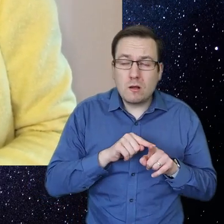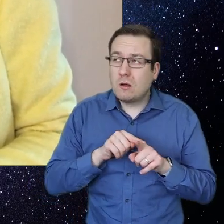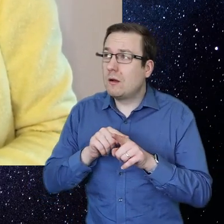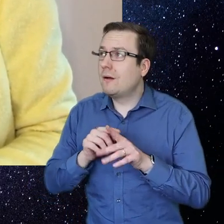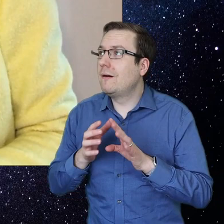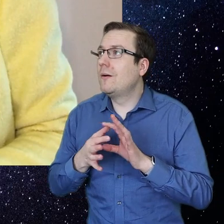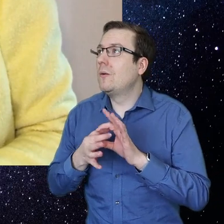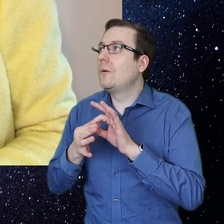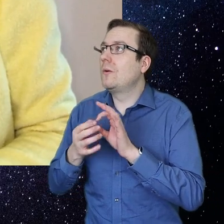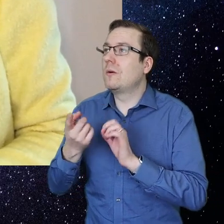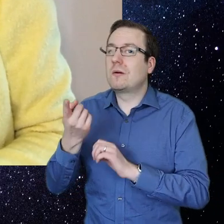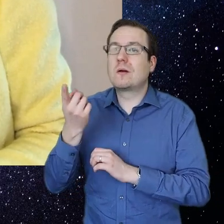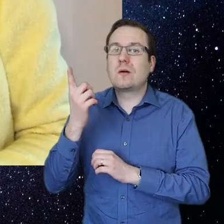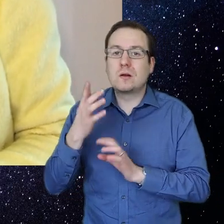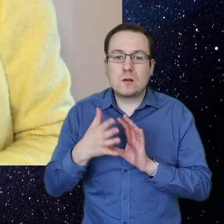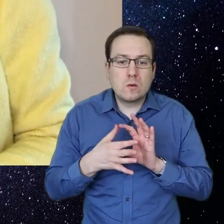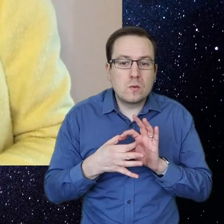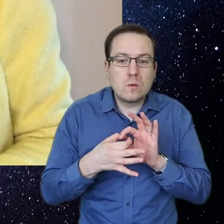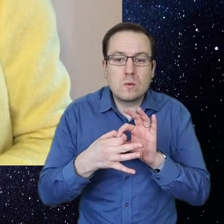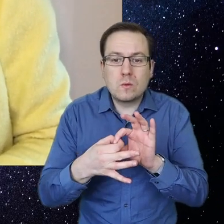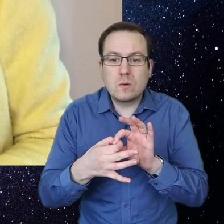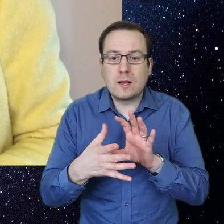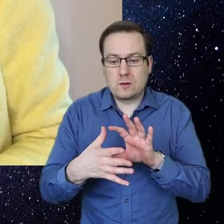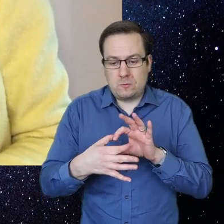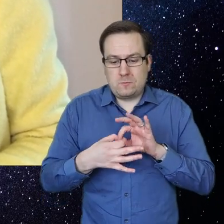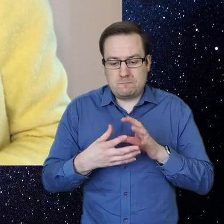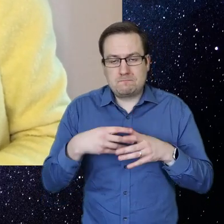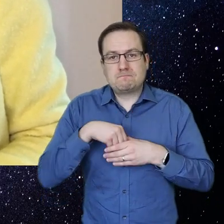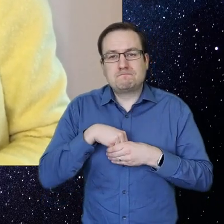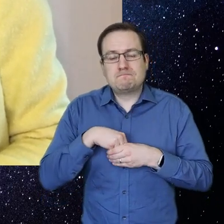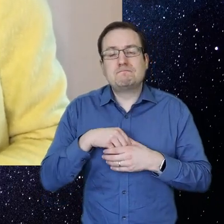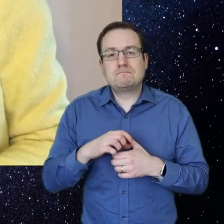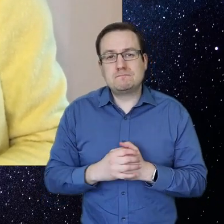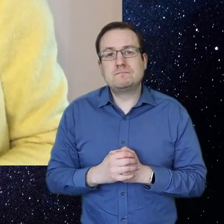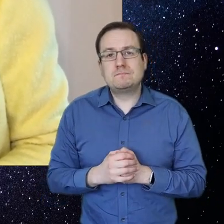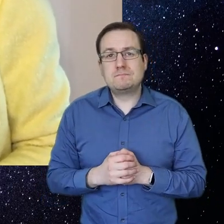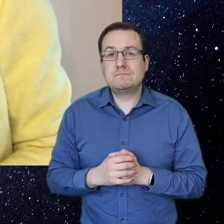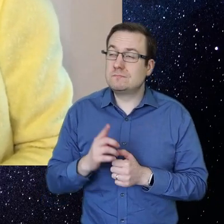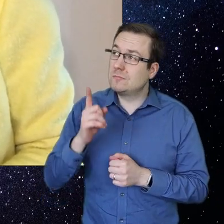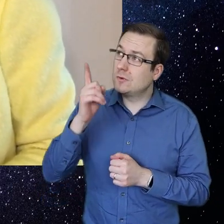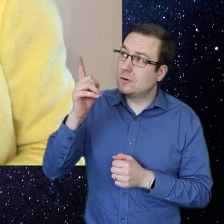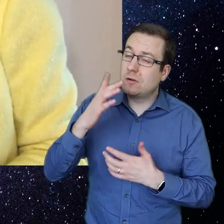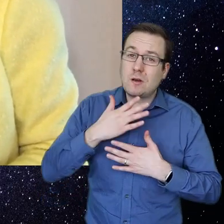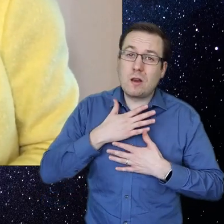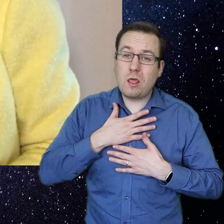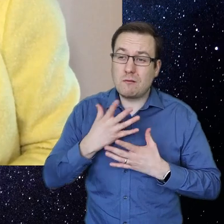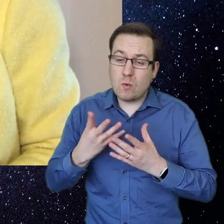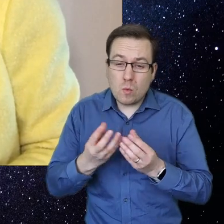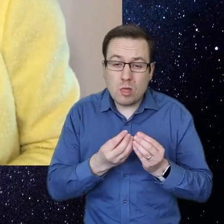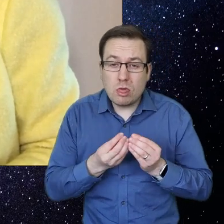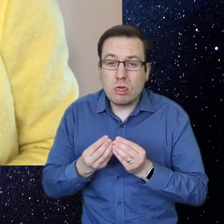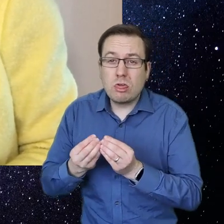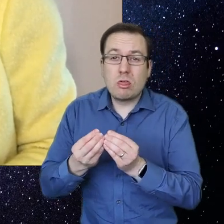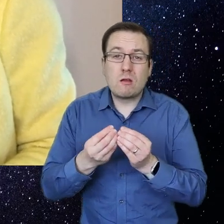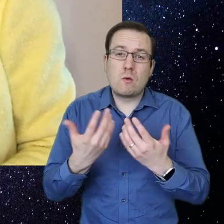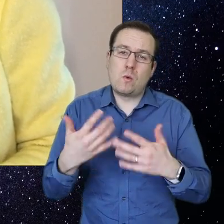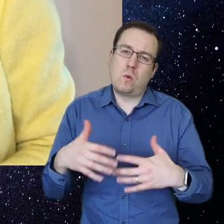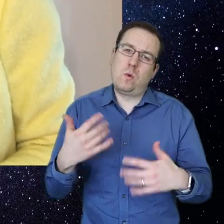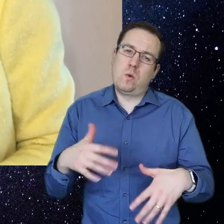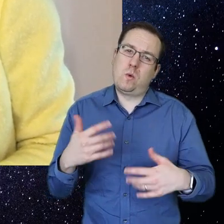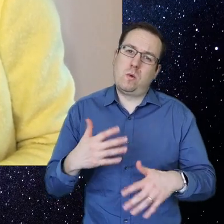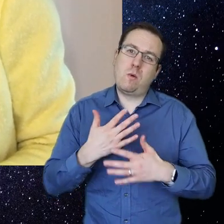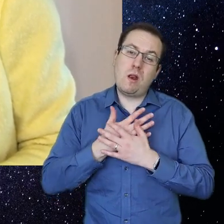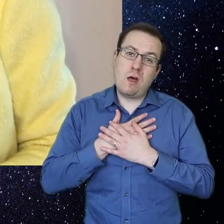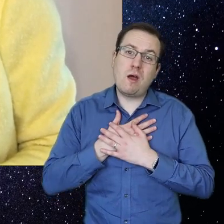God, to other, and to self. The love of God with us is radical love